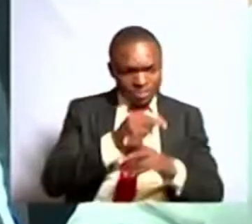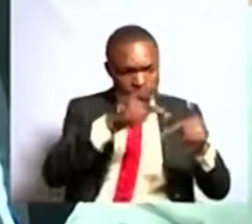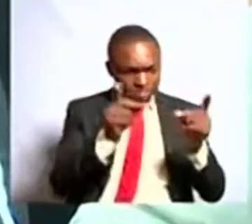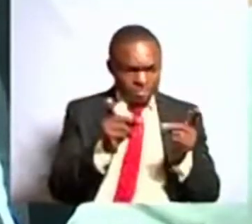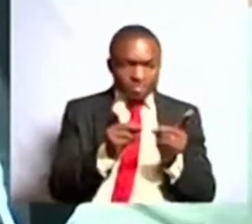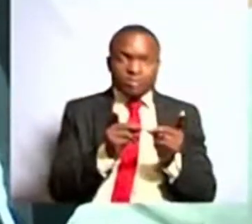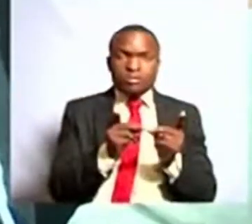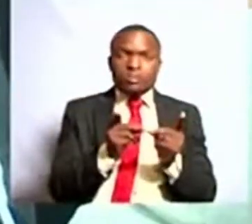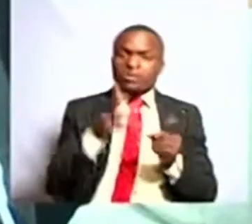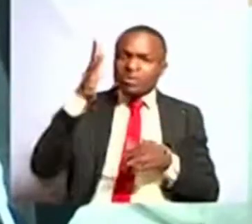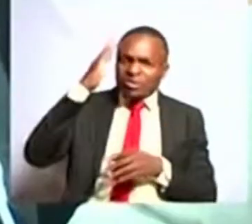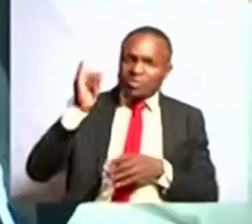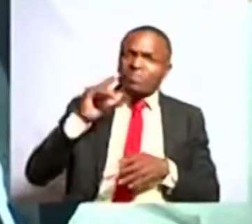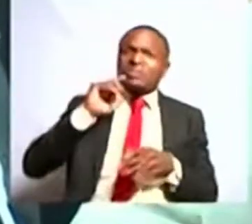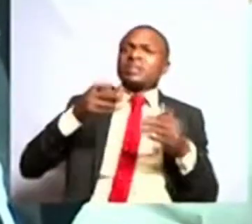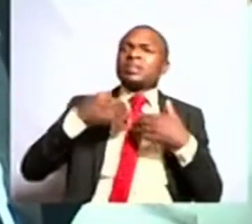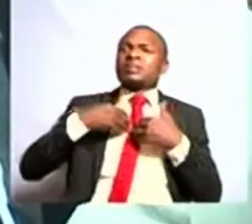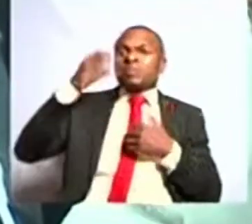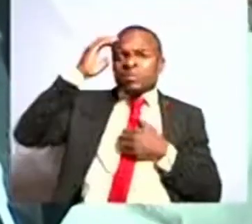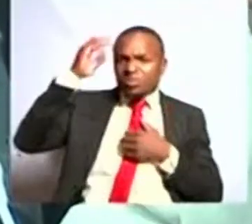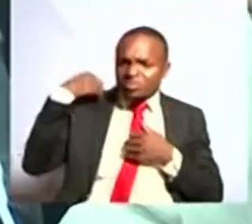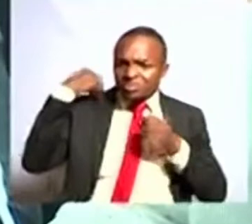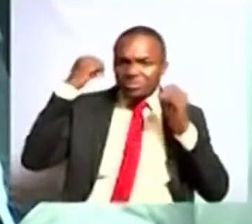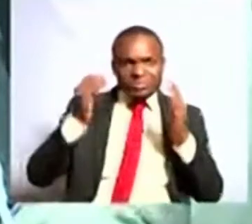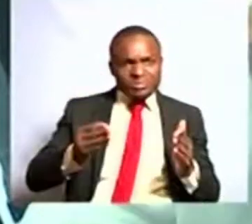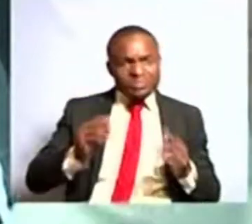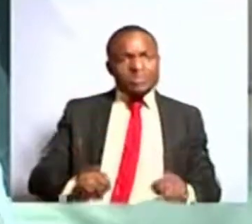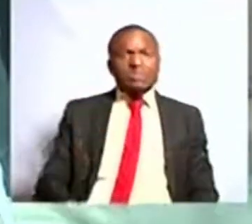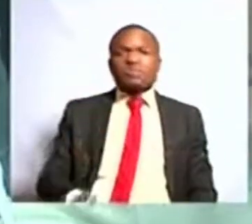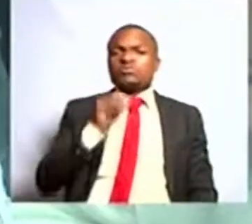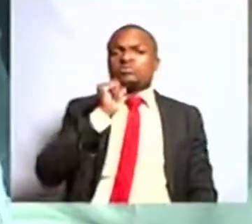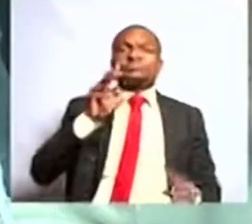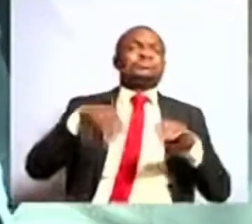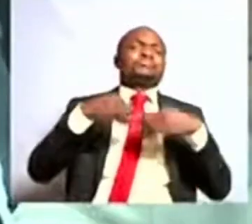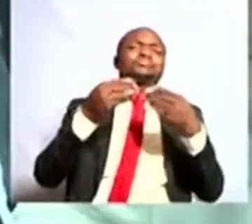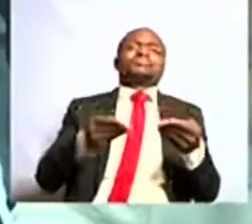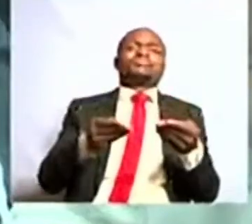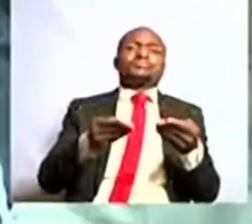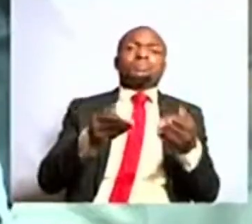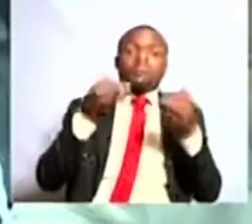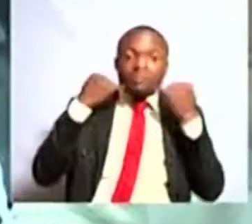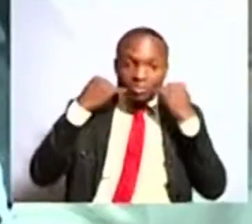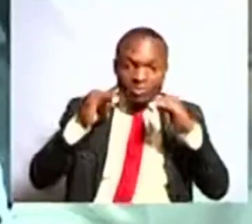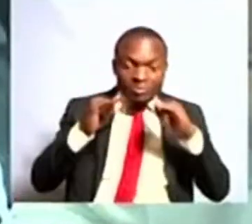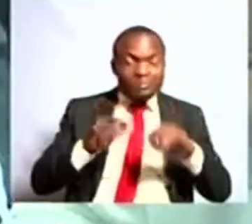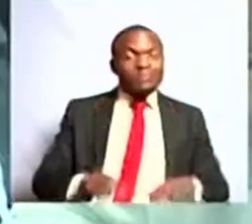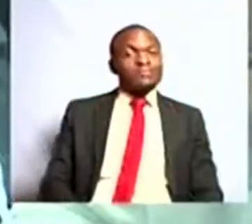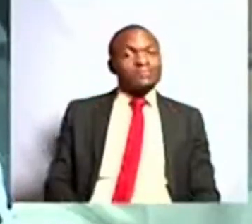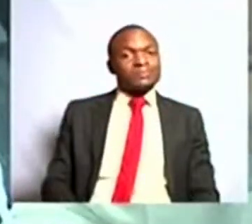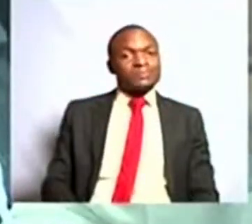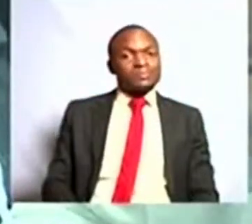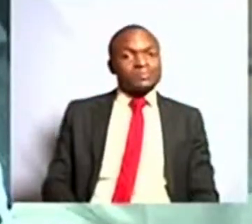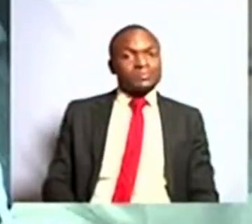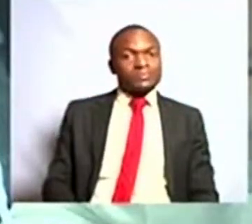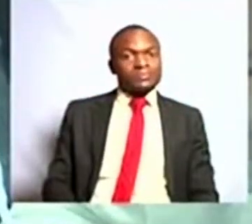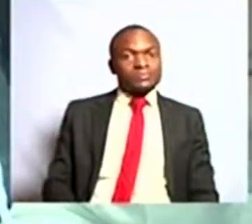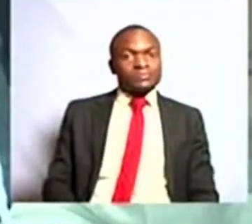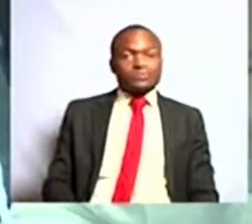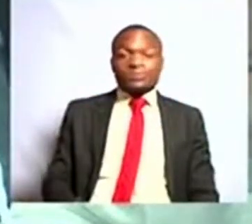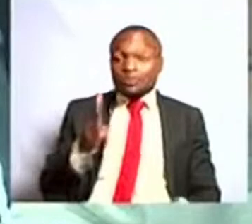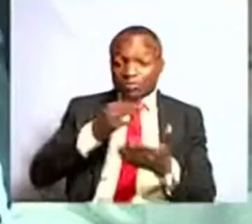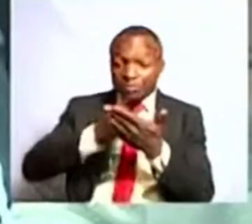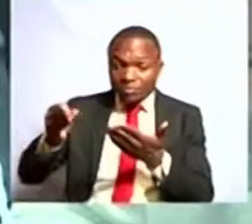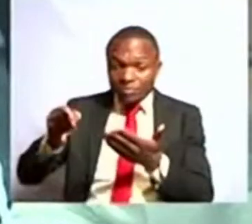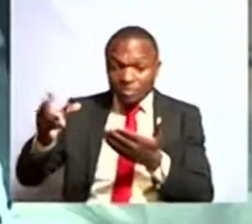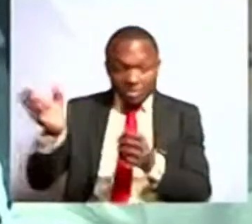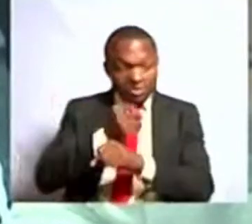position, Chair, why should we have officers not providing information? And you failed